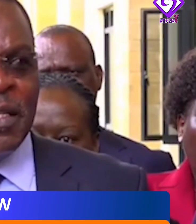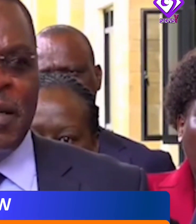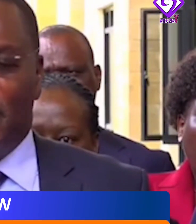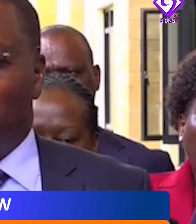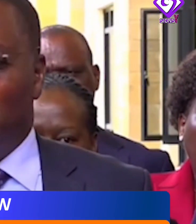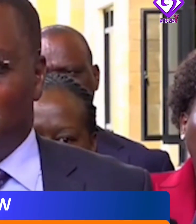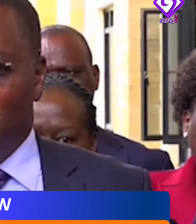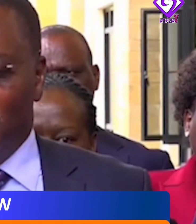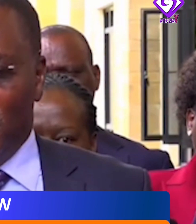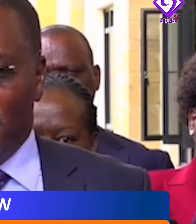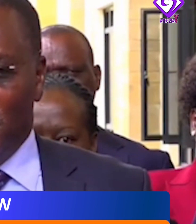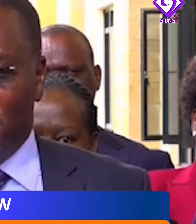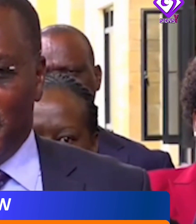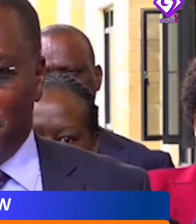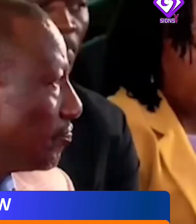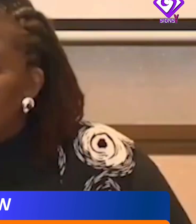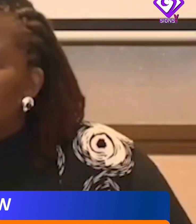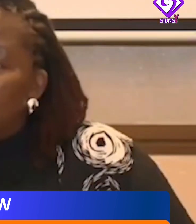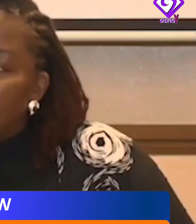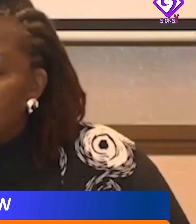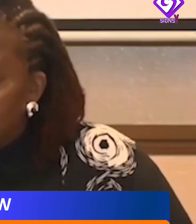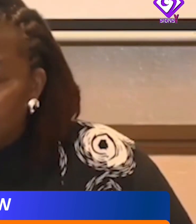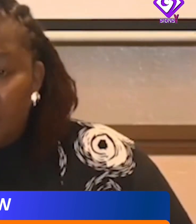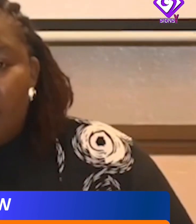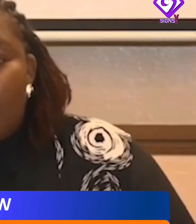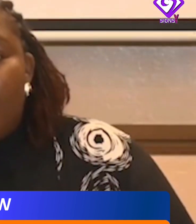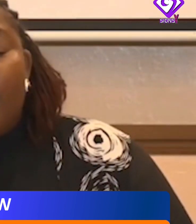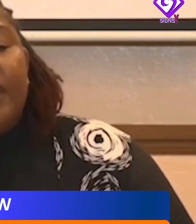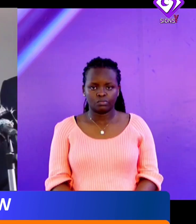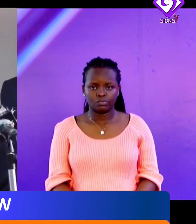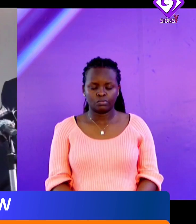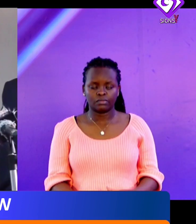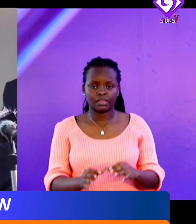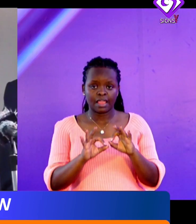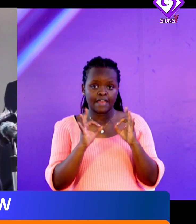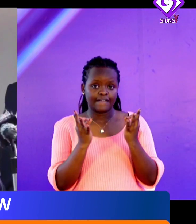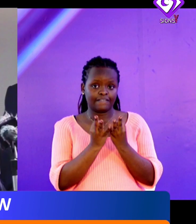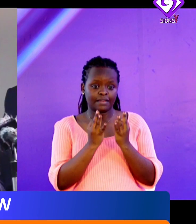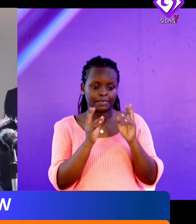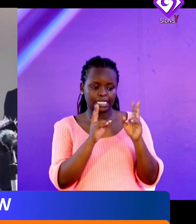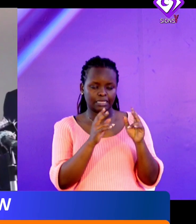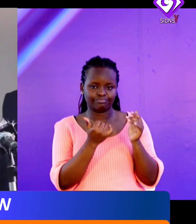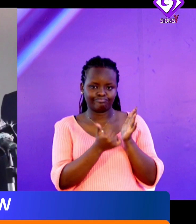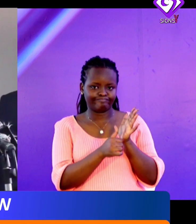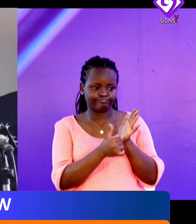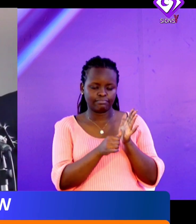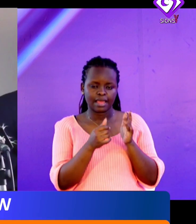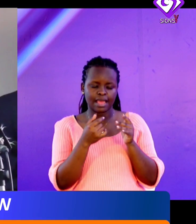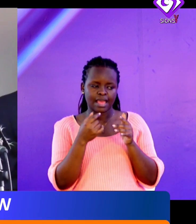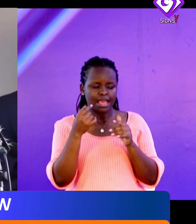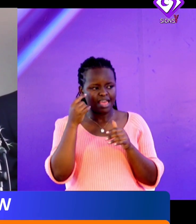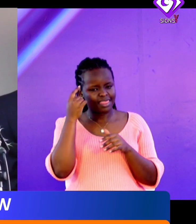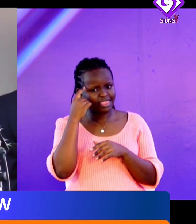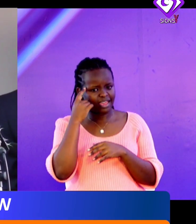hide when we go for them. So if he has evidence, we hope that issues, I think I already mentioned that